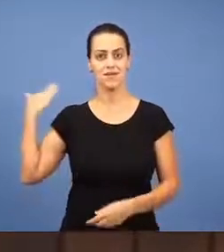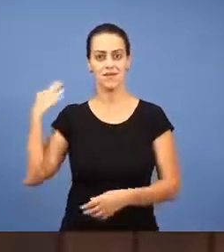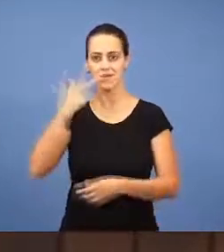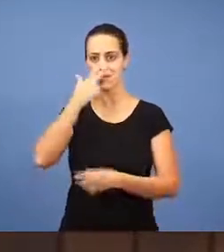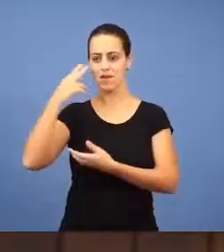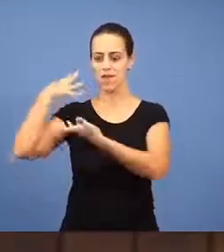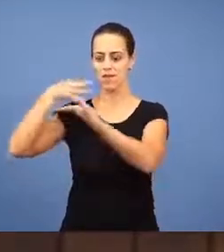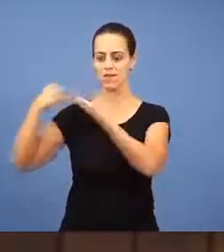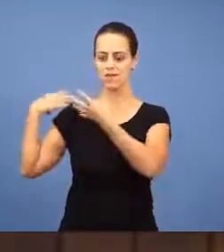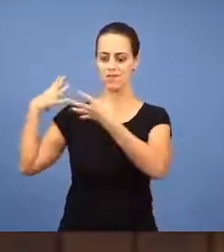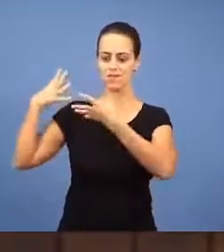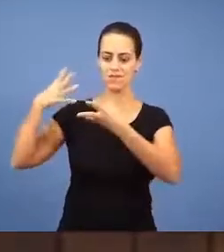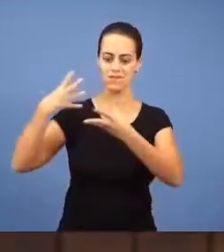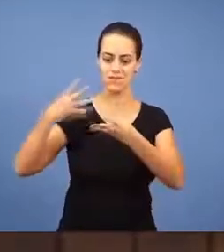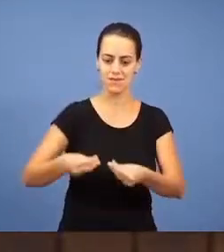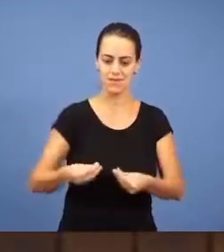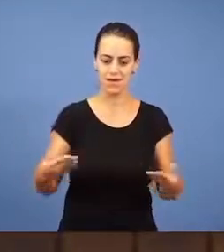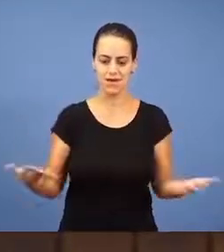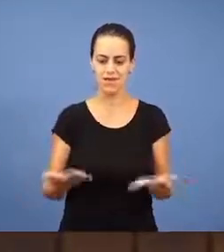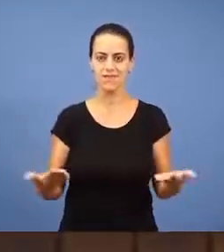us all the way to here.